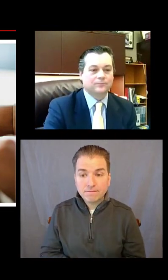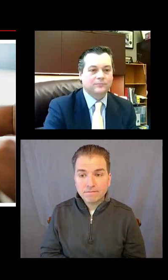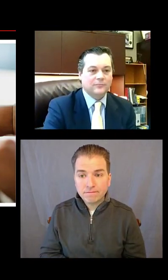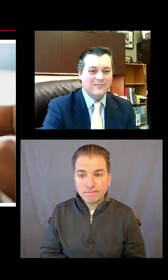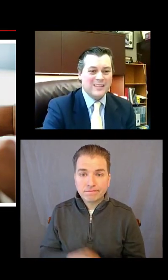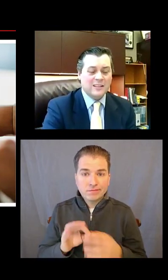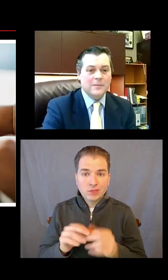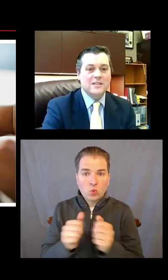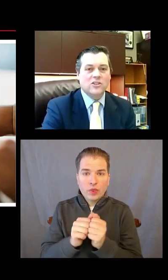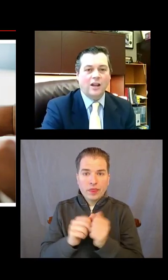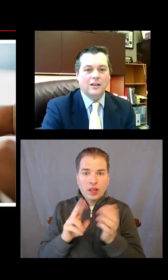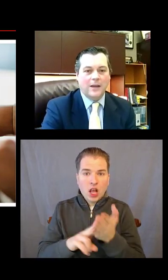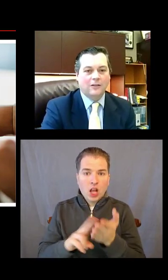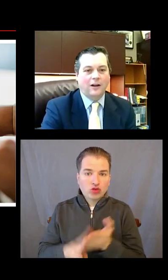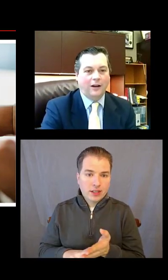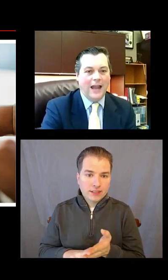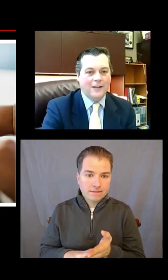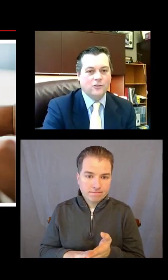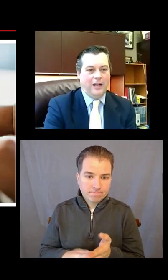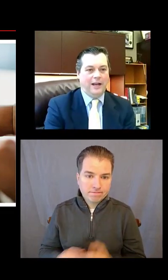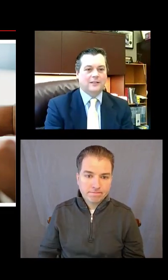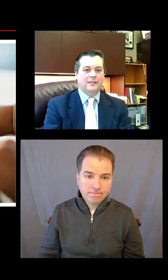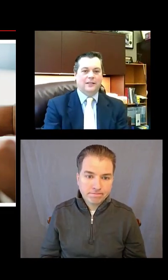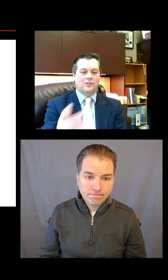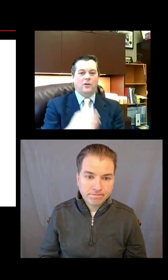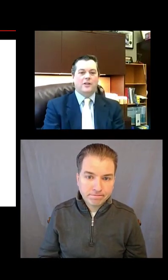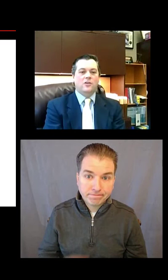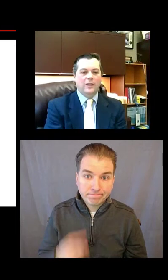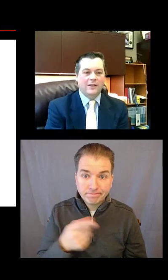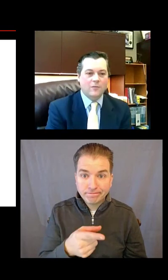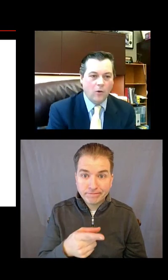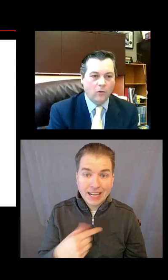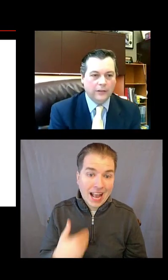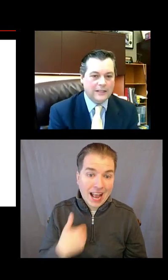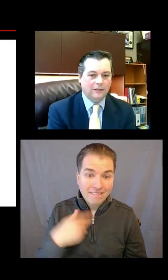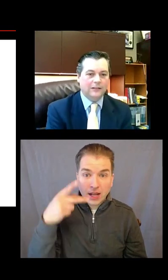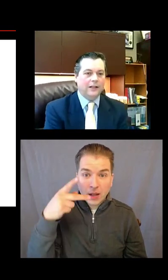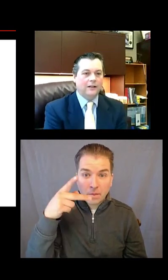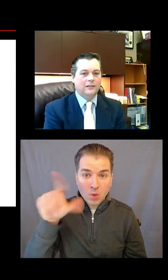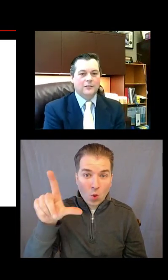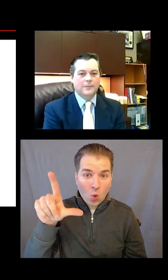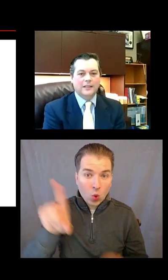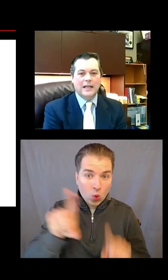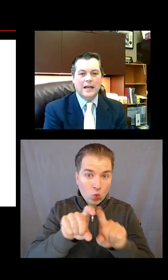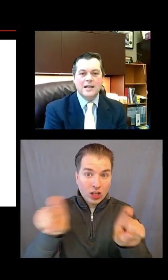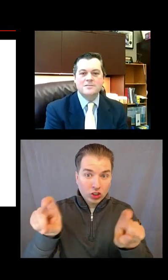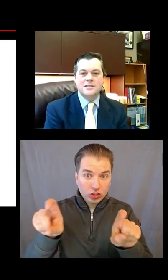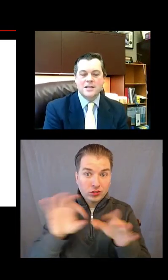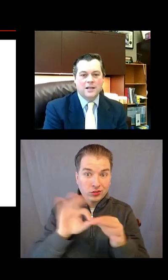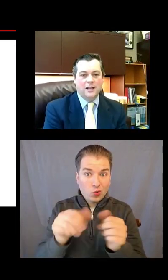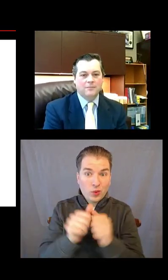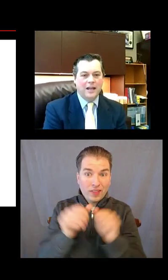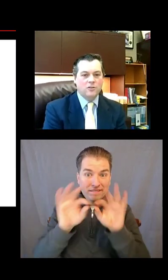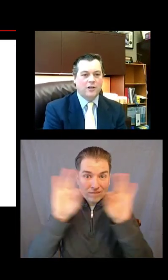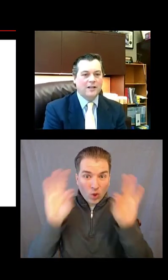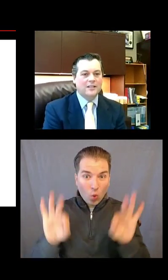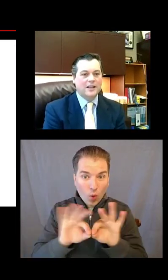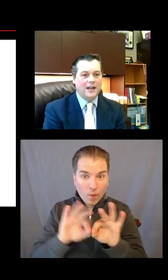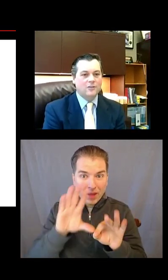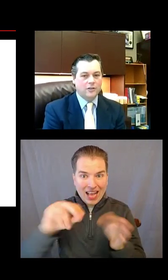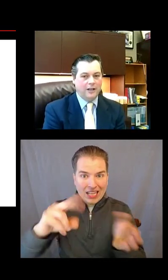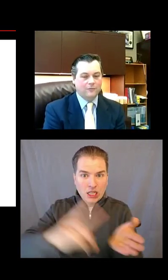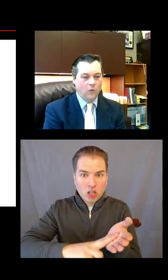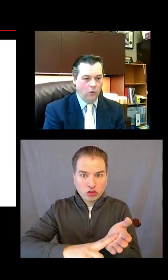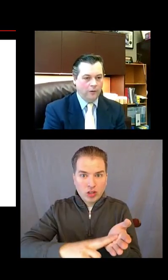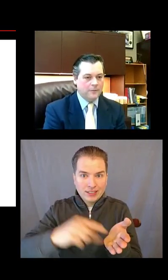while come in to talk about contracts. And so I know we have a poll that's out there a little bit on contracts